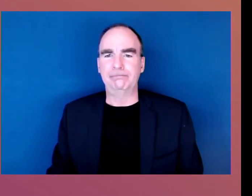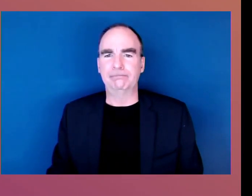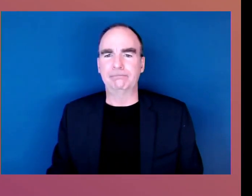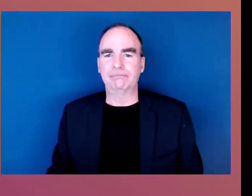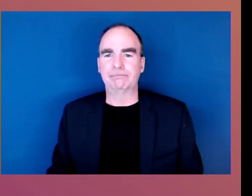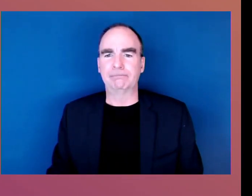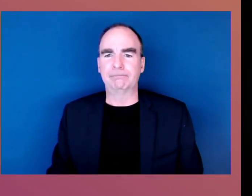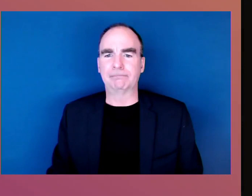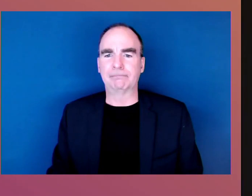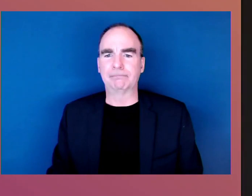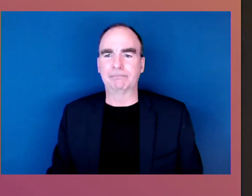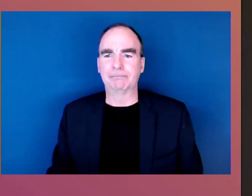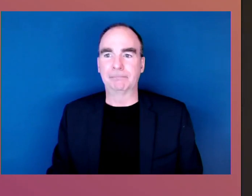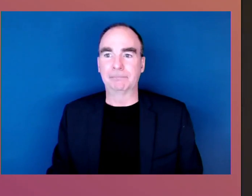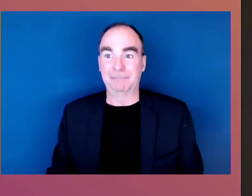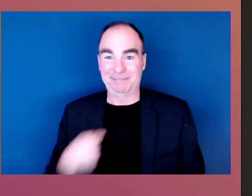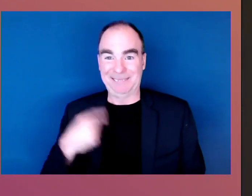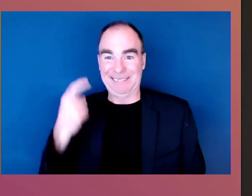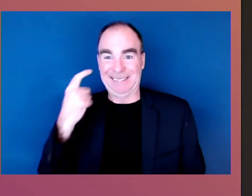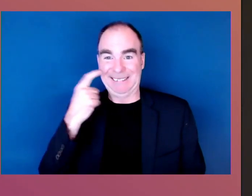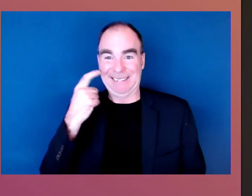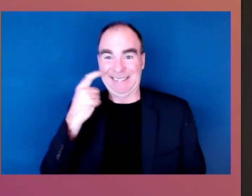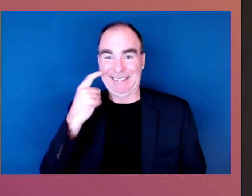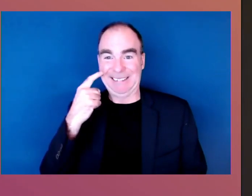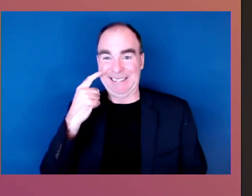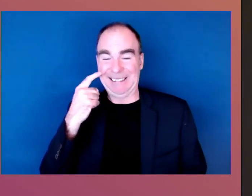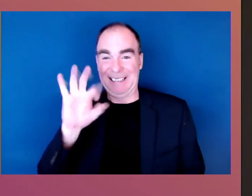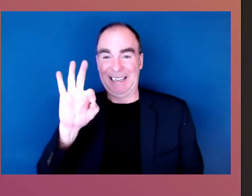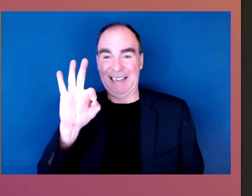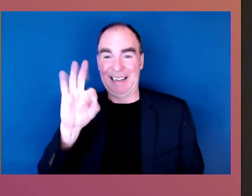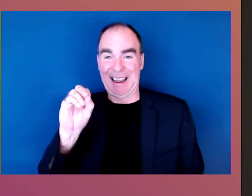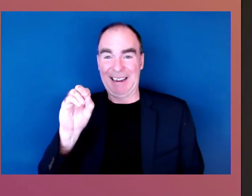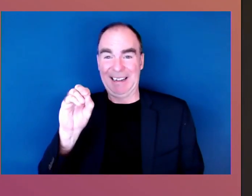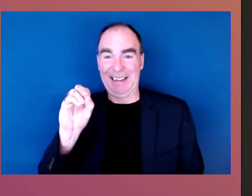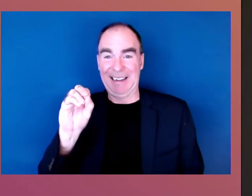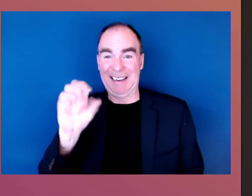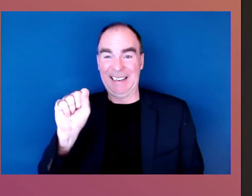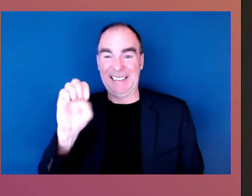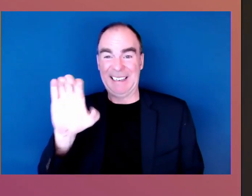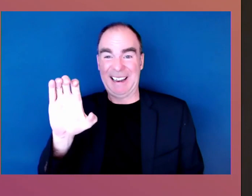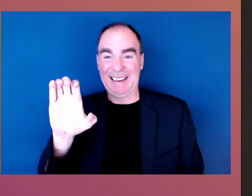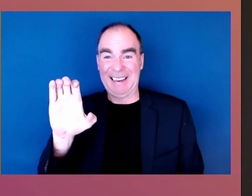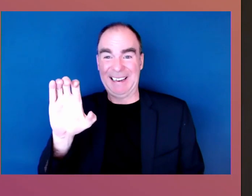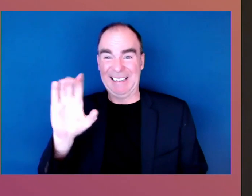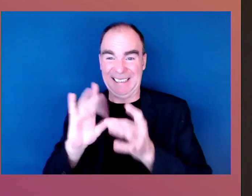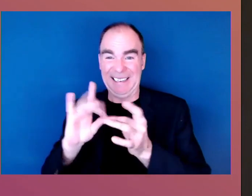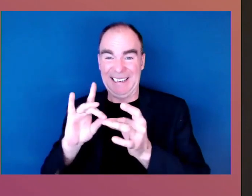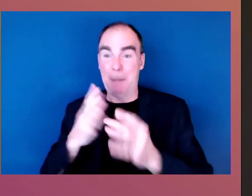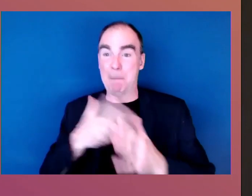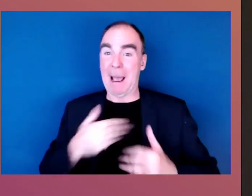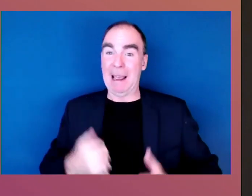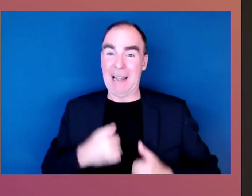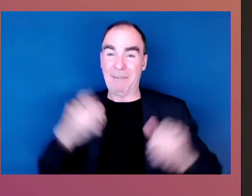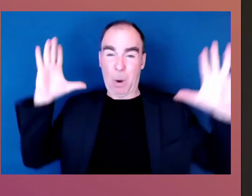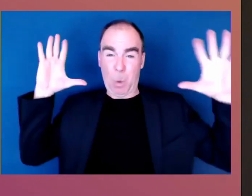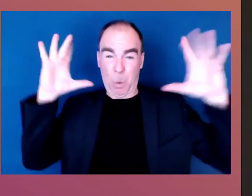I just introduced my long life in 90 seconds. After I became blind, I found there are two difficulties